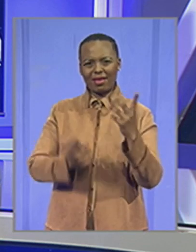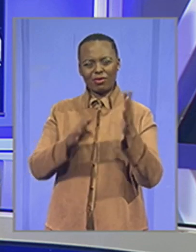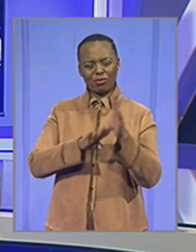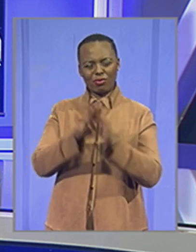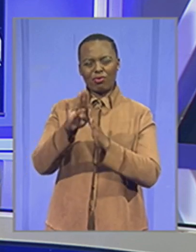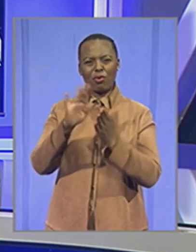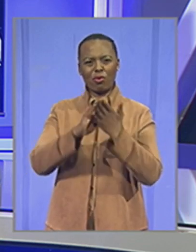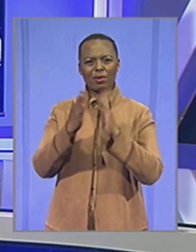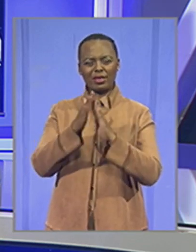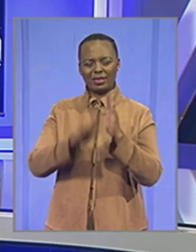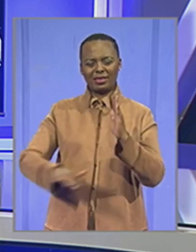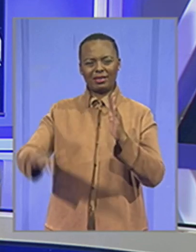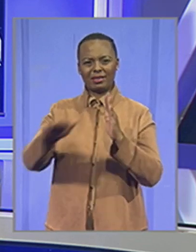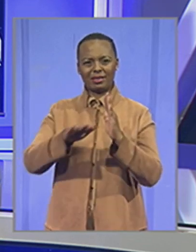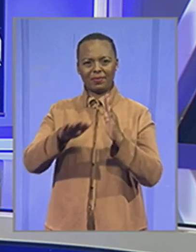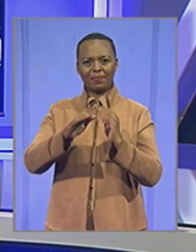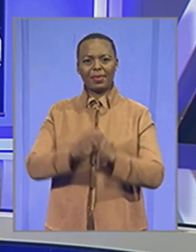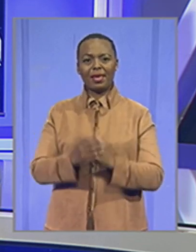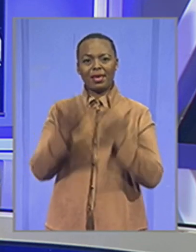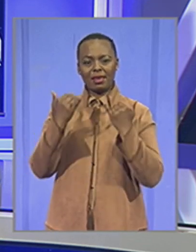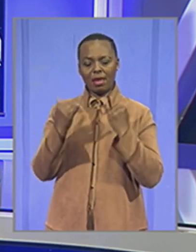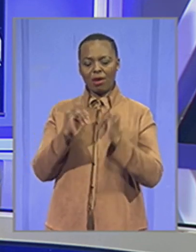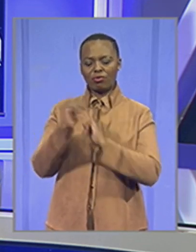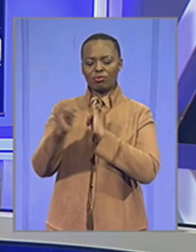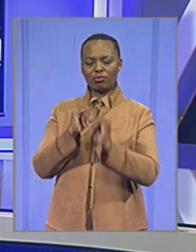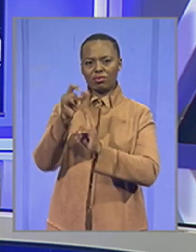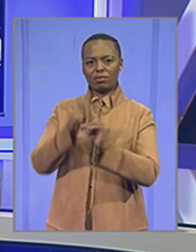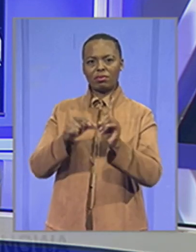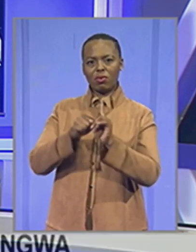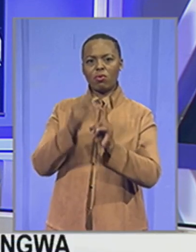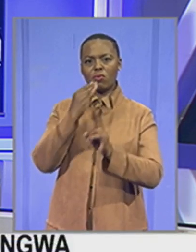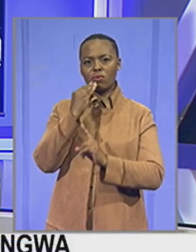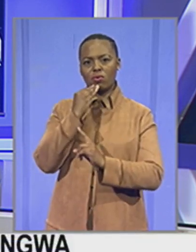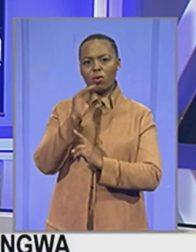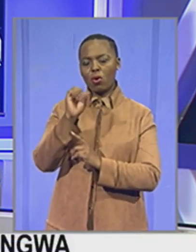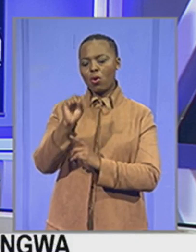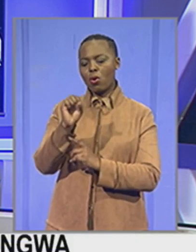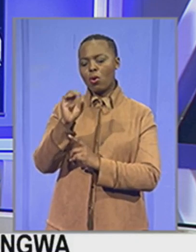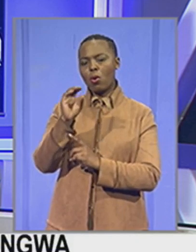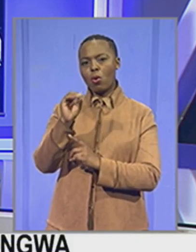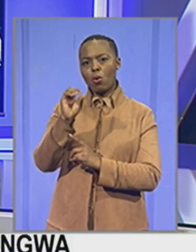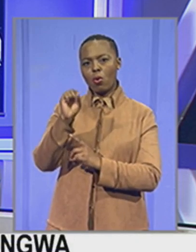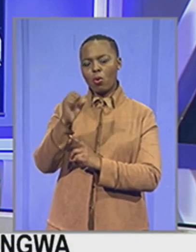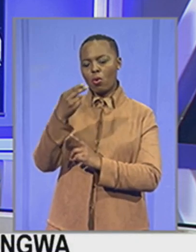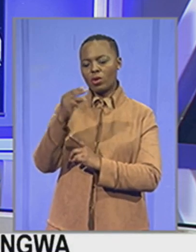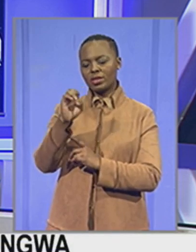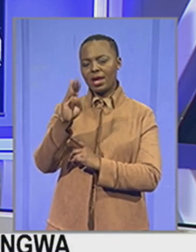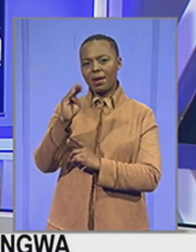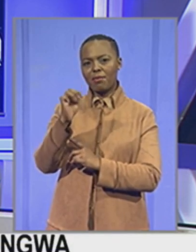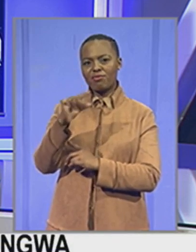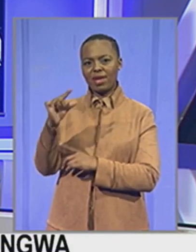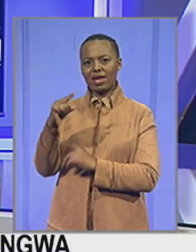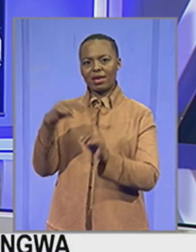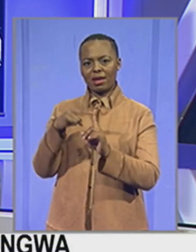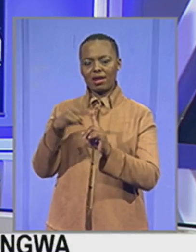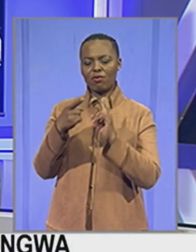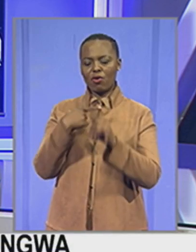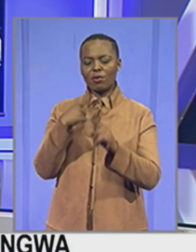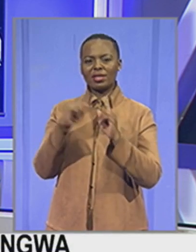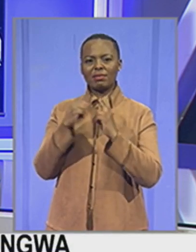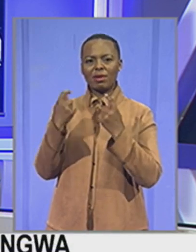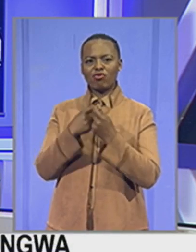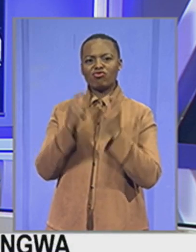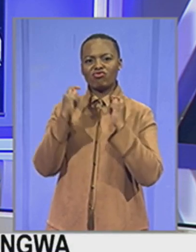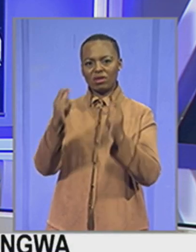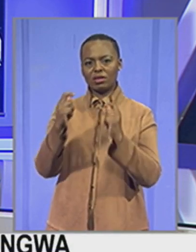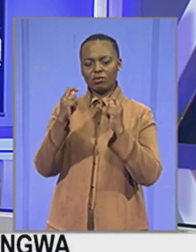baagi. Go tsela kganyeno kwa pele re buisana le o shebeng Konyaditse yo e leng sebueledi sa lefapha la dipalangwa kwa